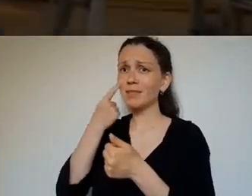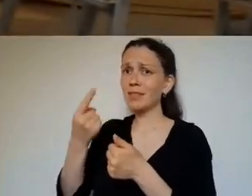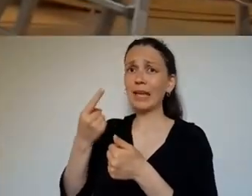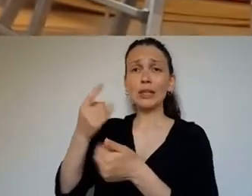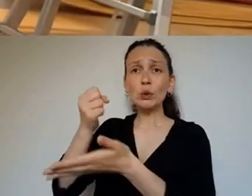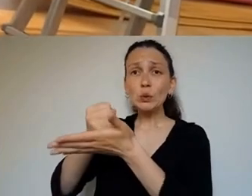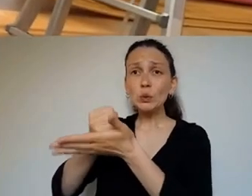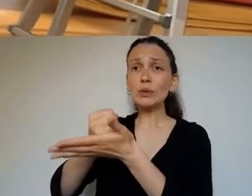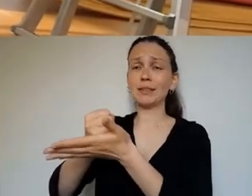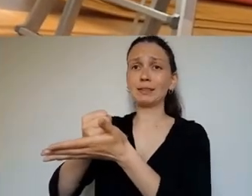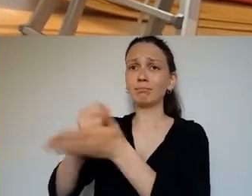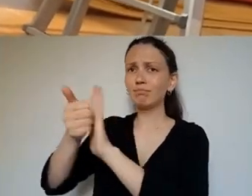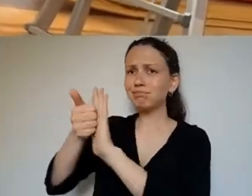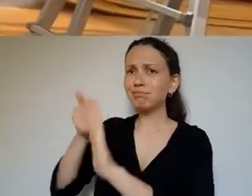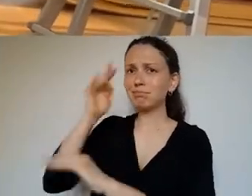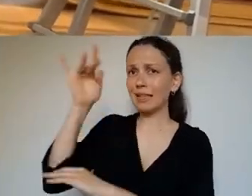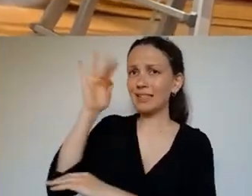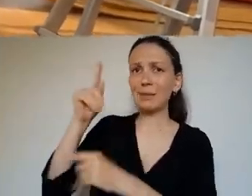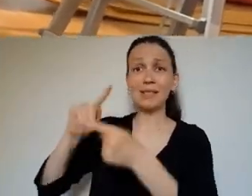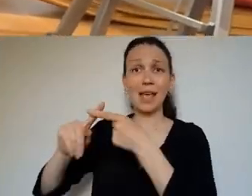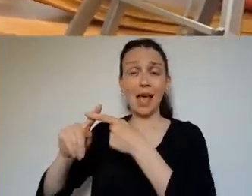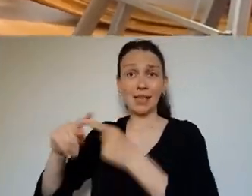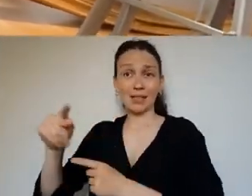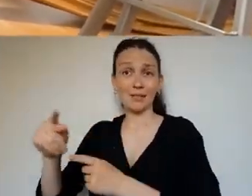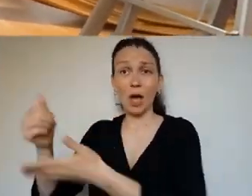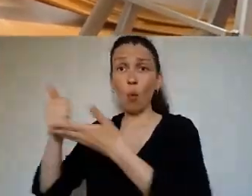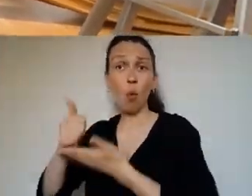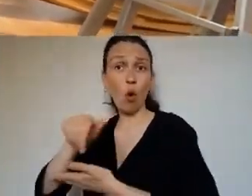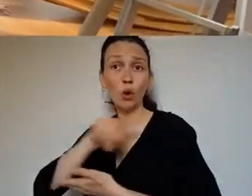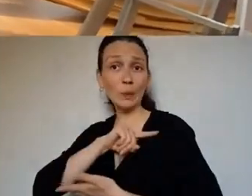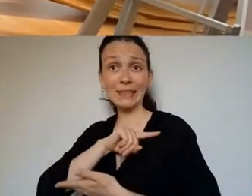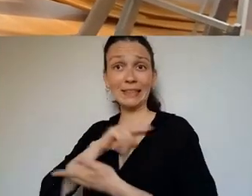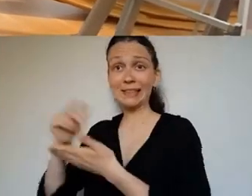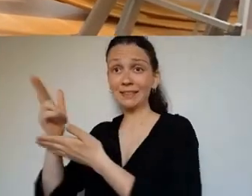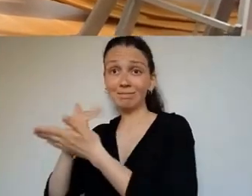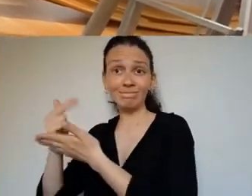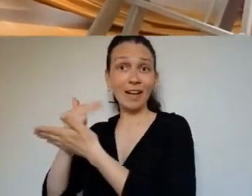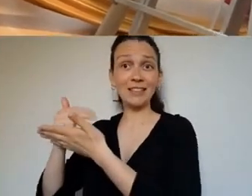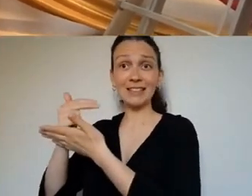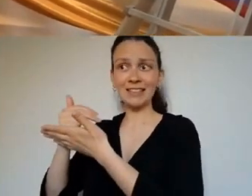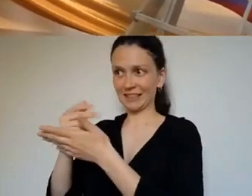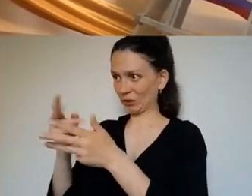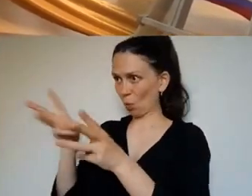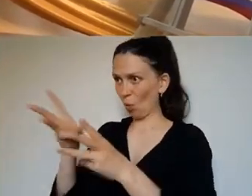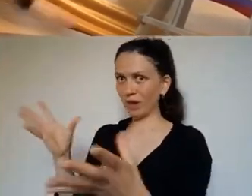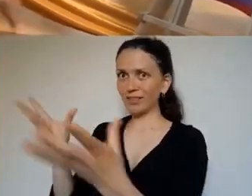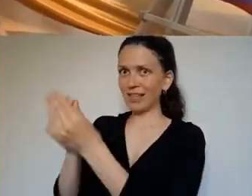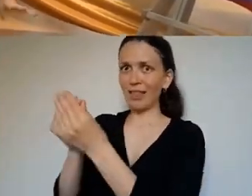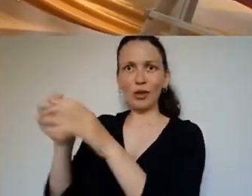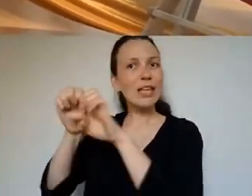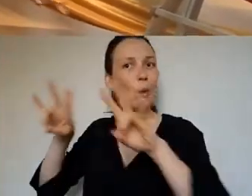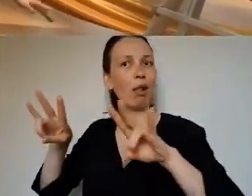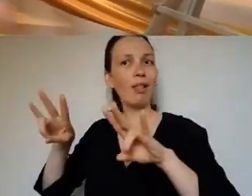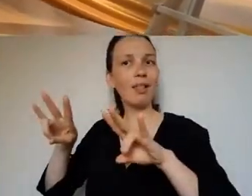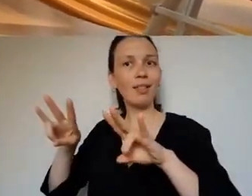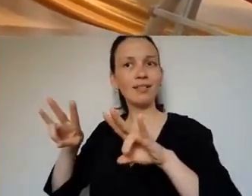I see promising students, accomplished academics and award-winning theatre practitioners moving together as equals to give body to